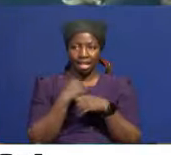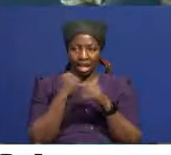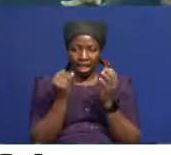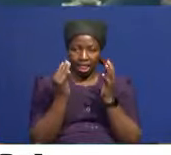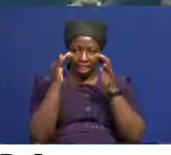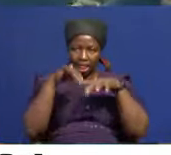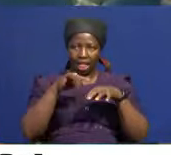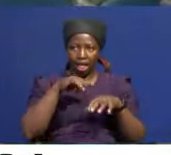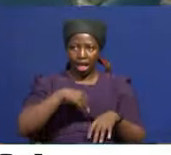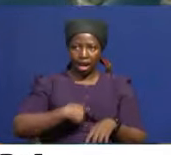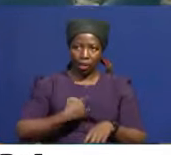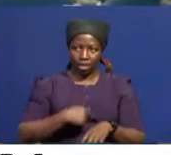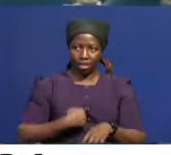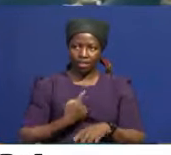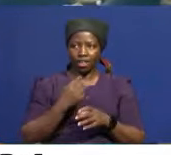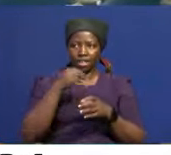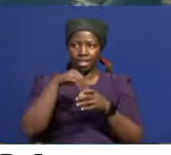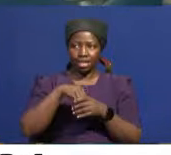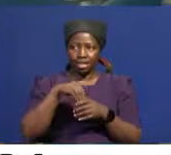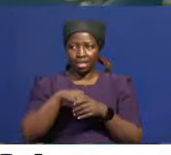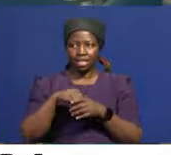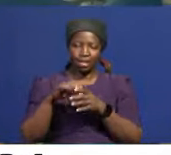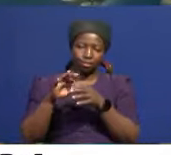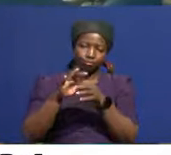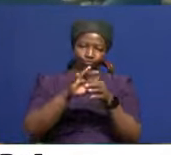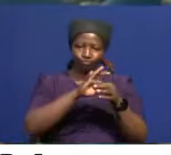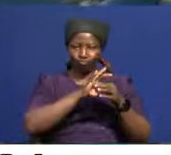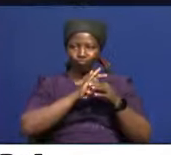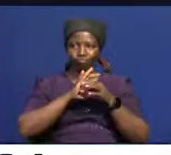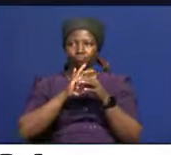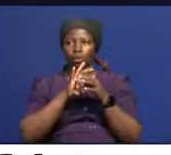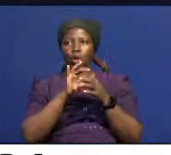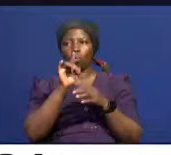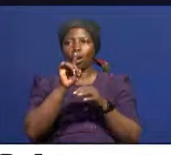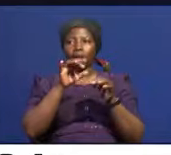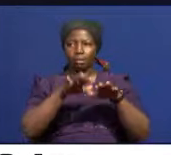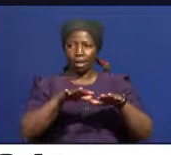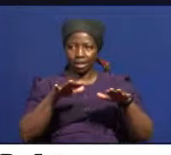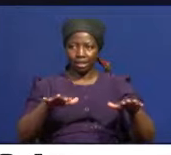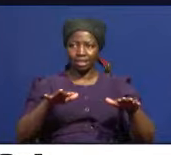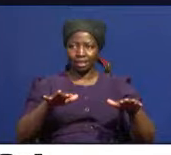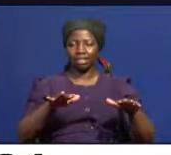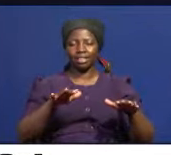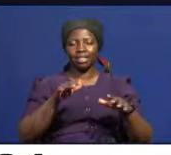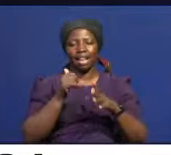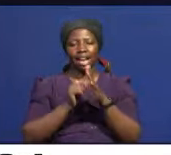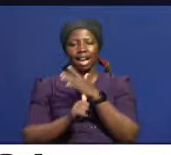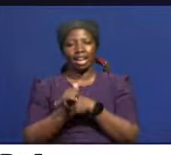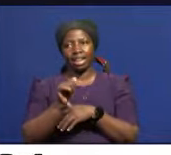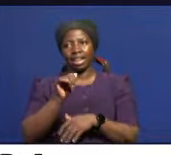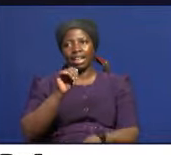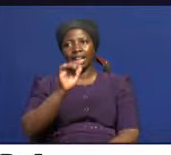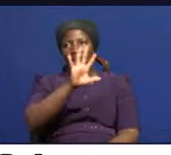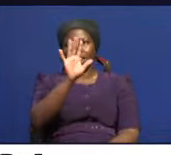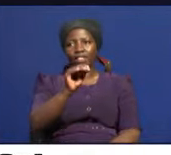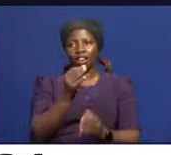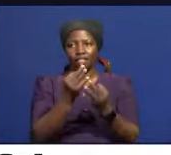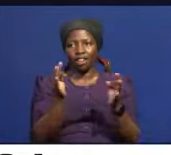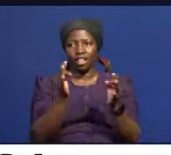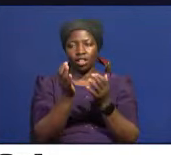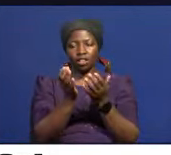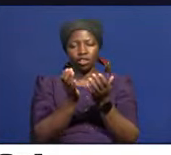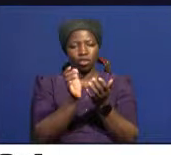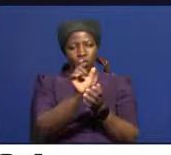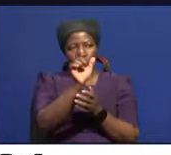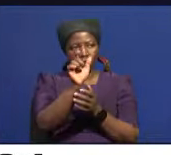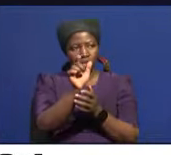ourselves into a coherent, cohesive one market under the Africa Continental Free Trade Area. And the more